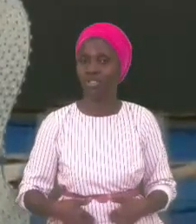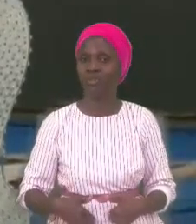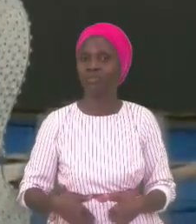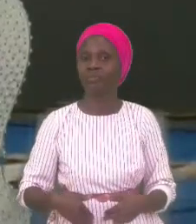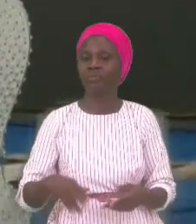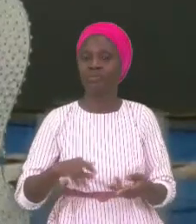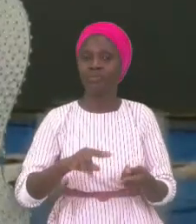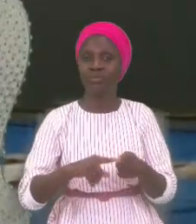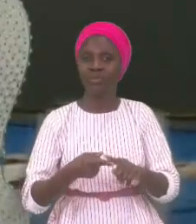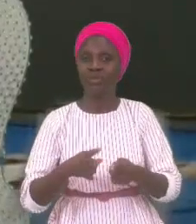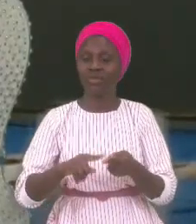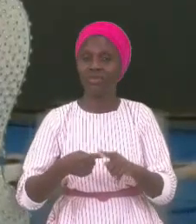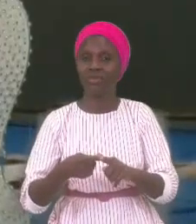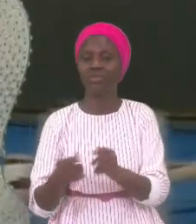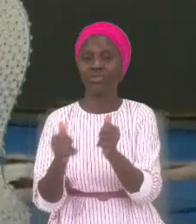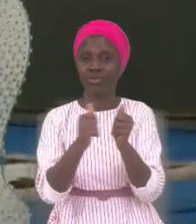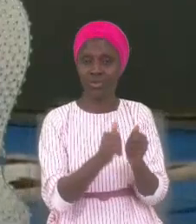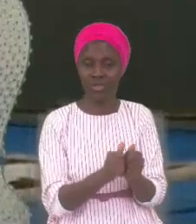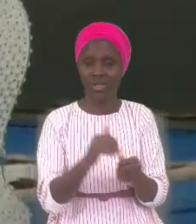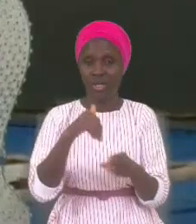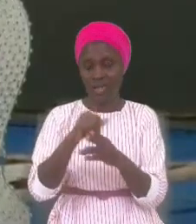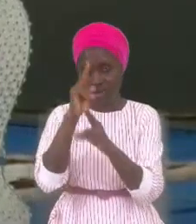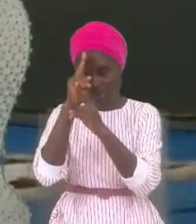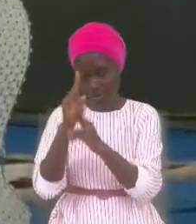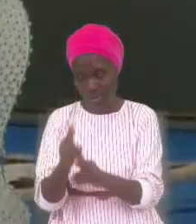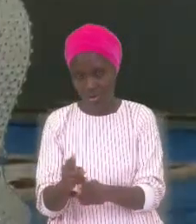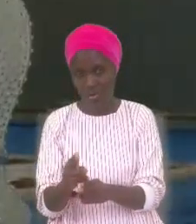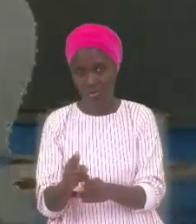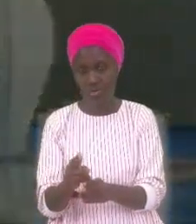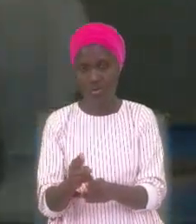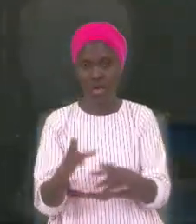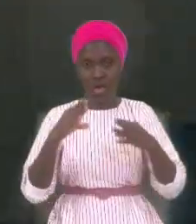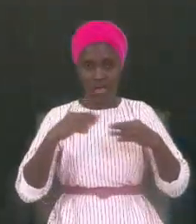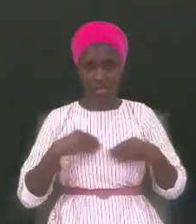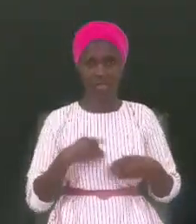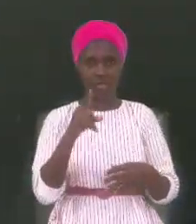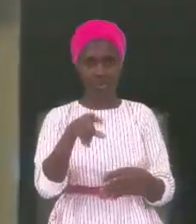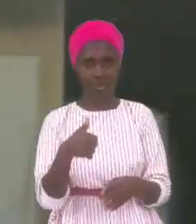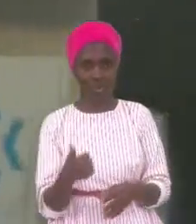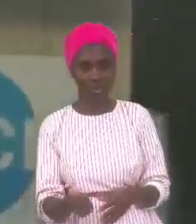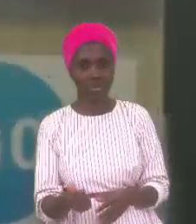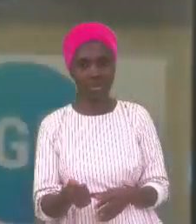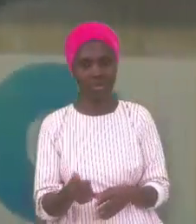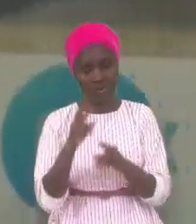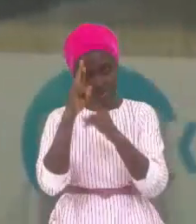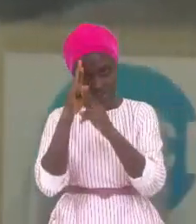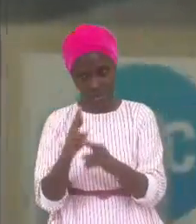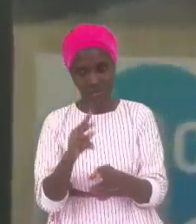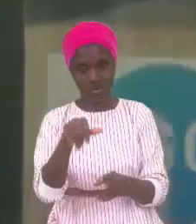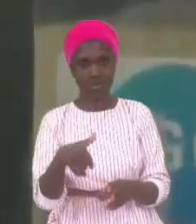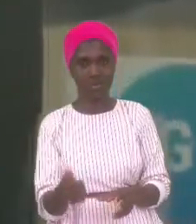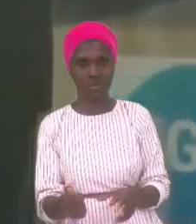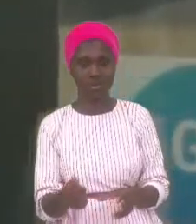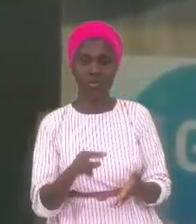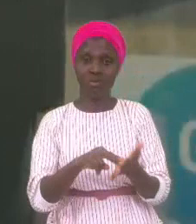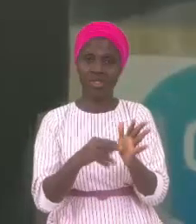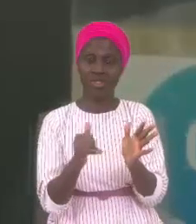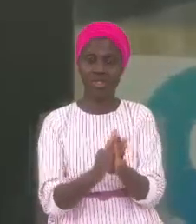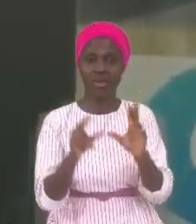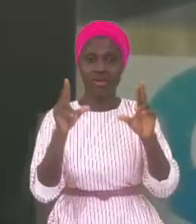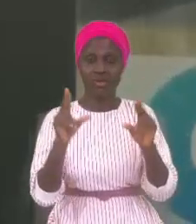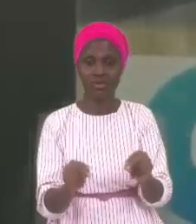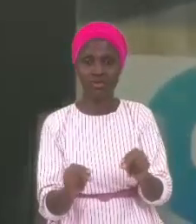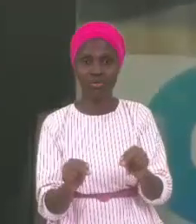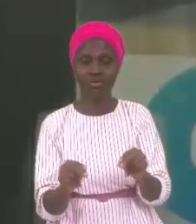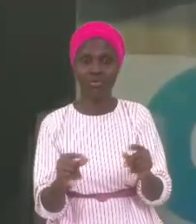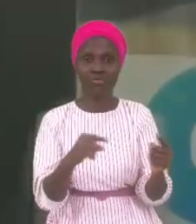brotherly love, in honor, preferring one another. That's just saying no competition, so that the eyes